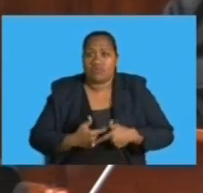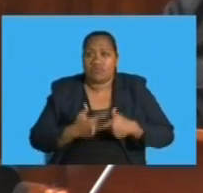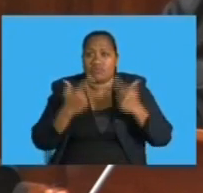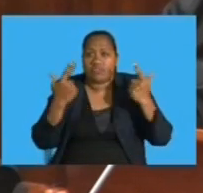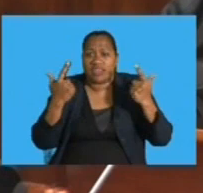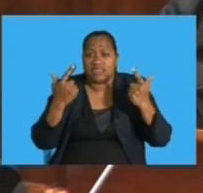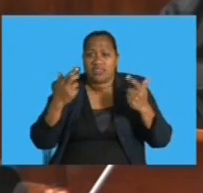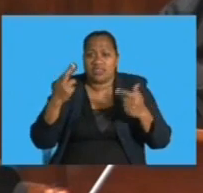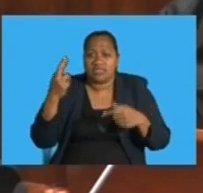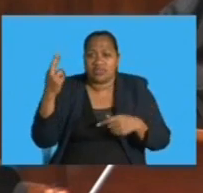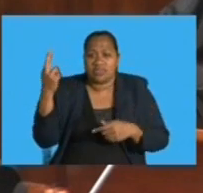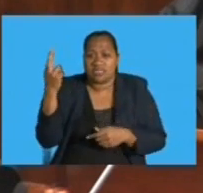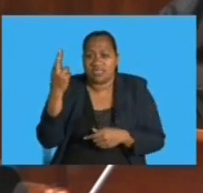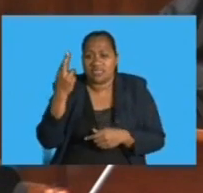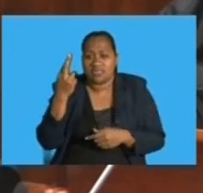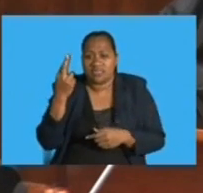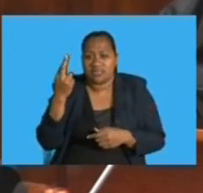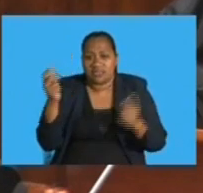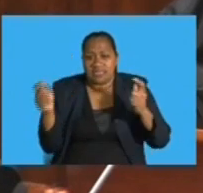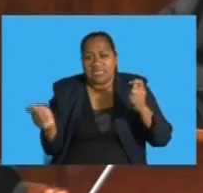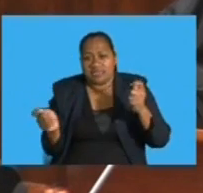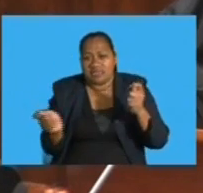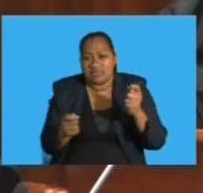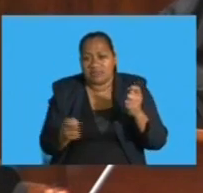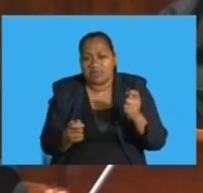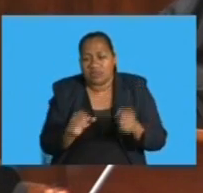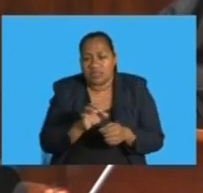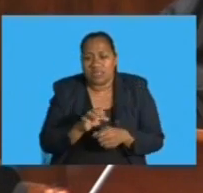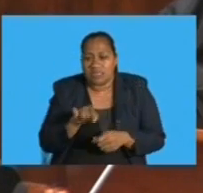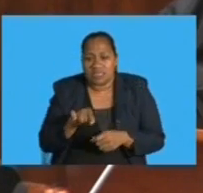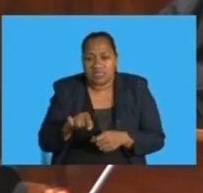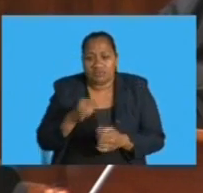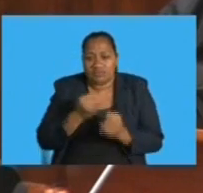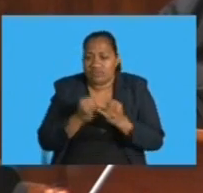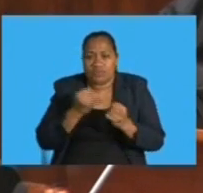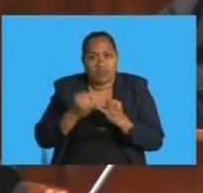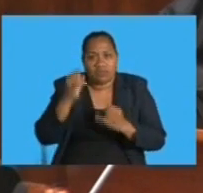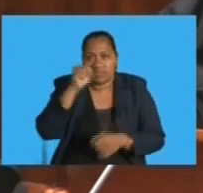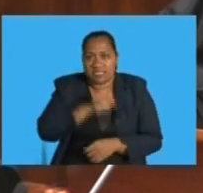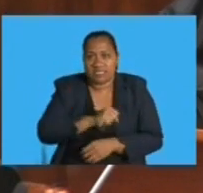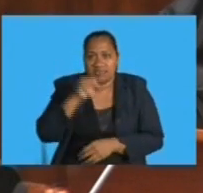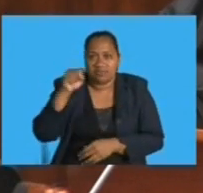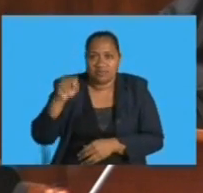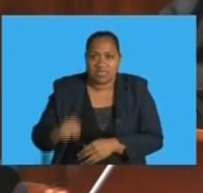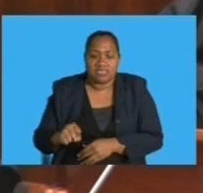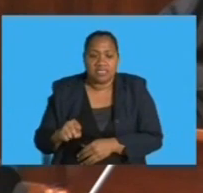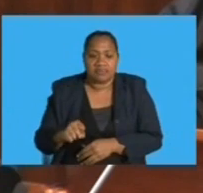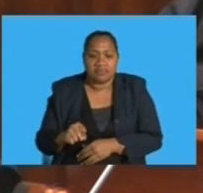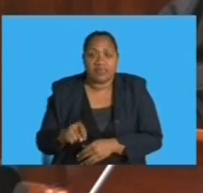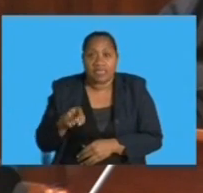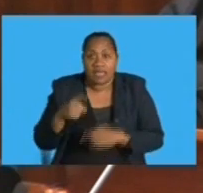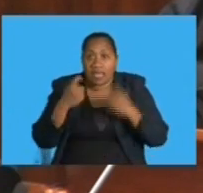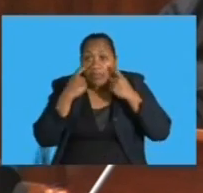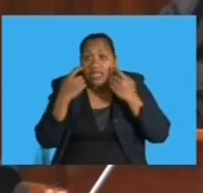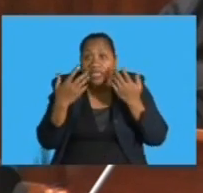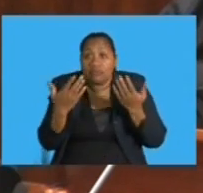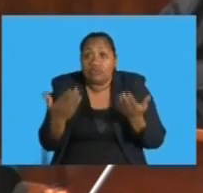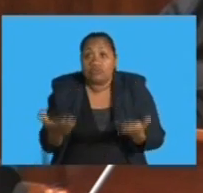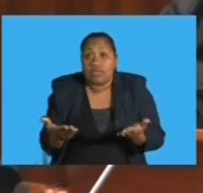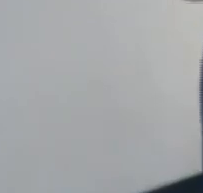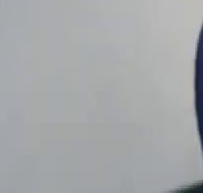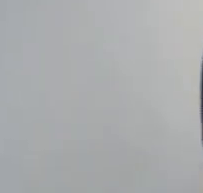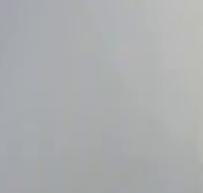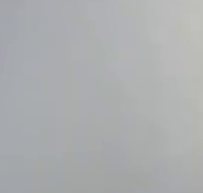be treated lightly in the willy-nilly manner that has been demonstrated by the Honourable